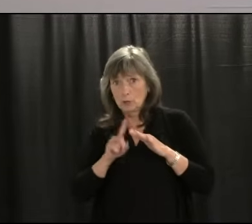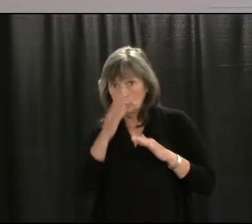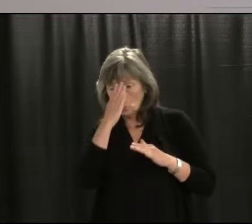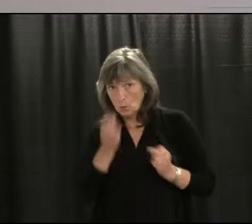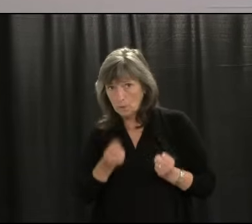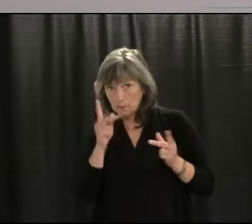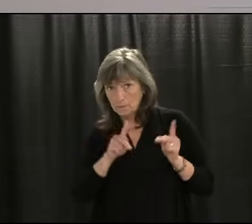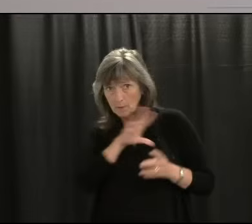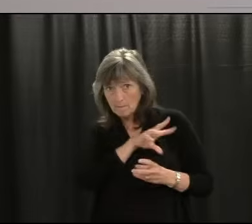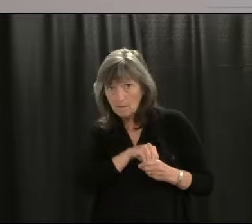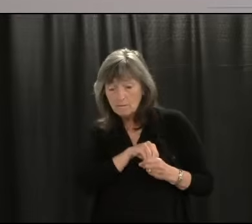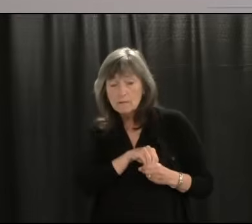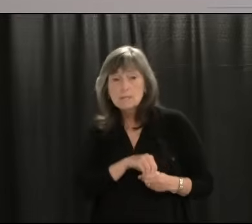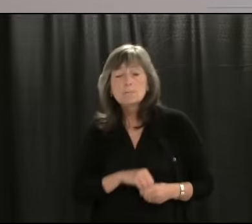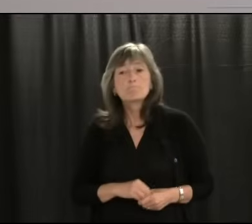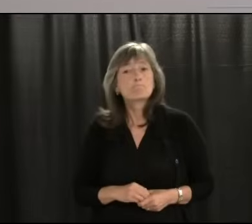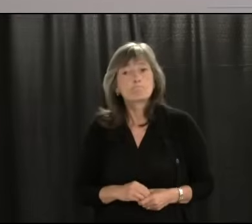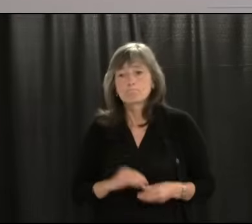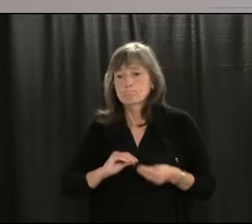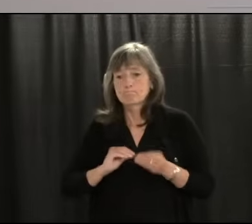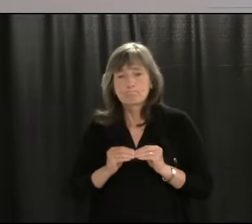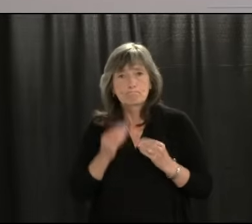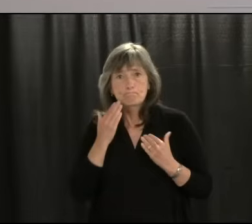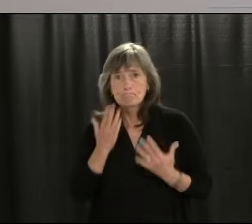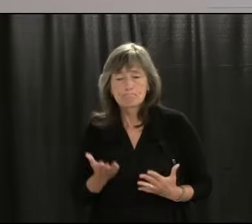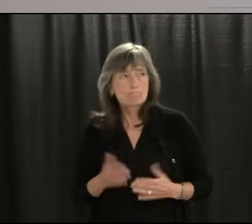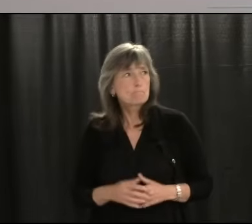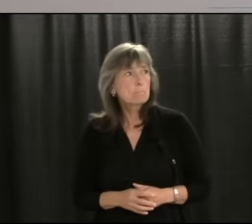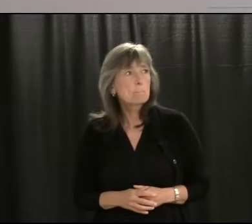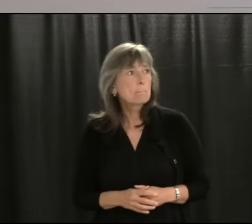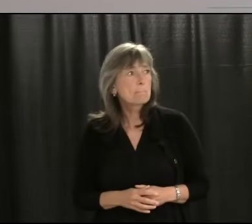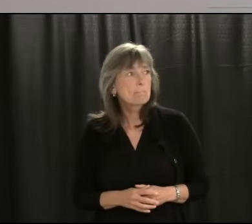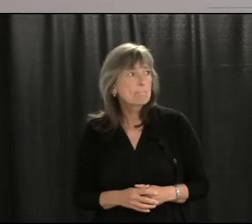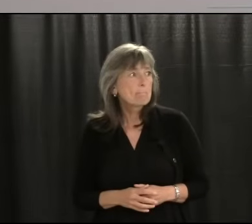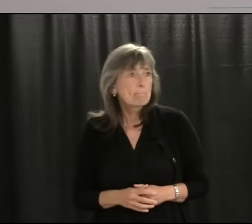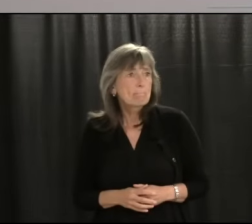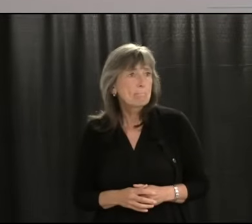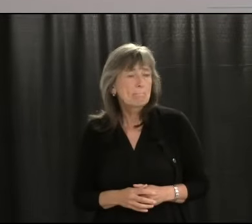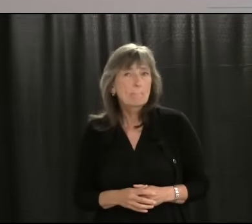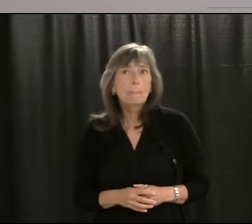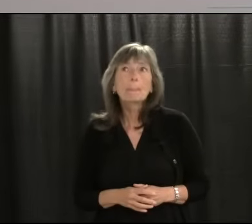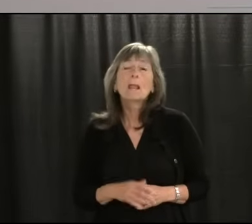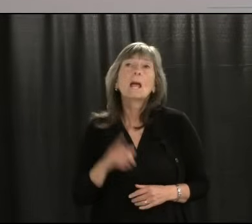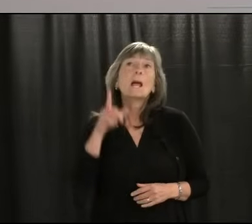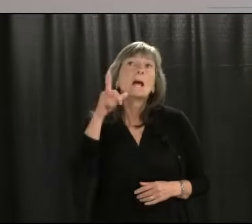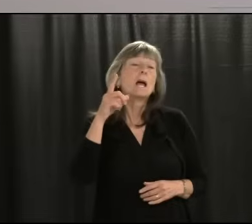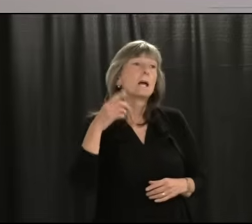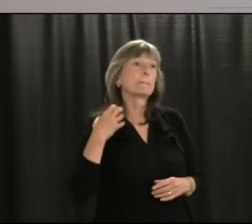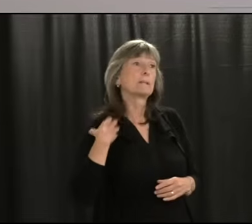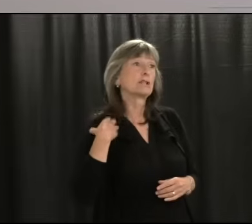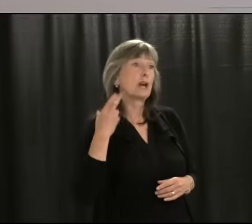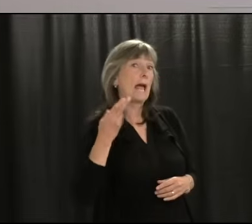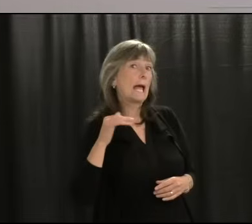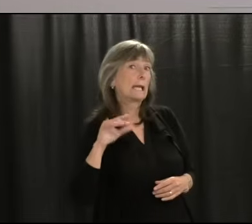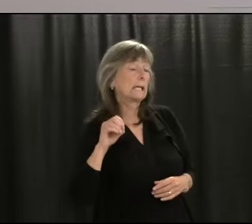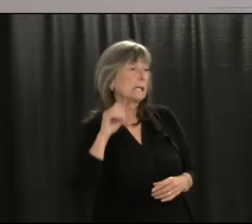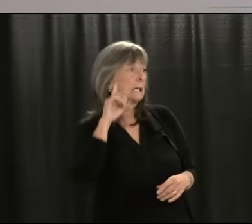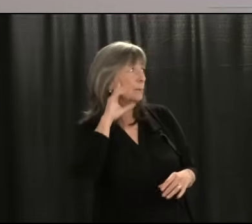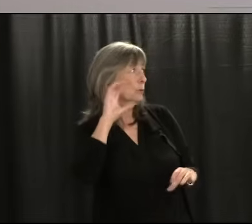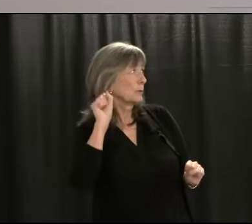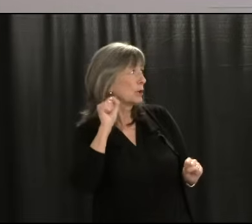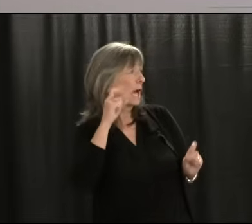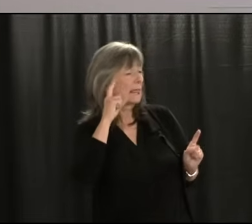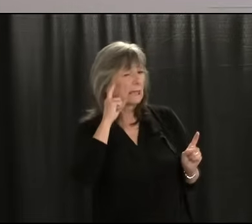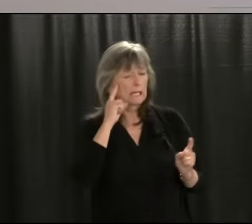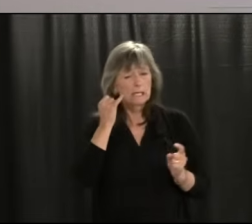but yeah, I mean, it would certainly be, I'm just, shouldn't be guessing. Premier, I believe the most accurate